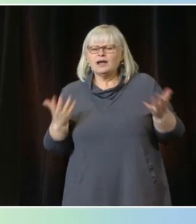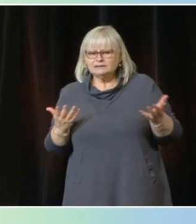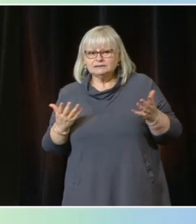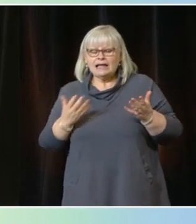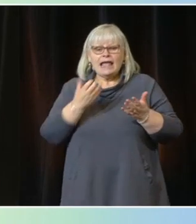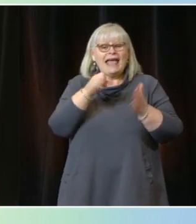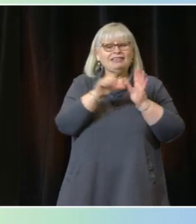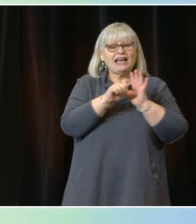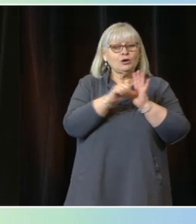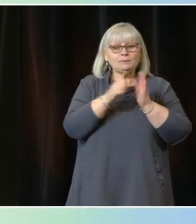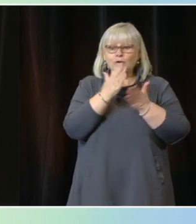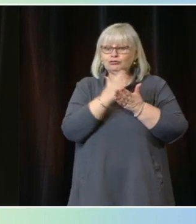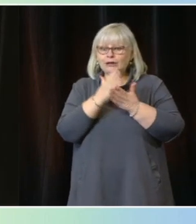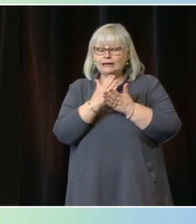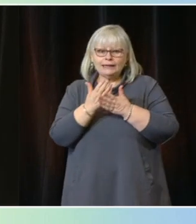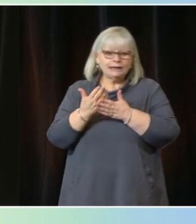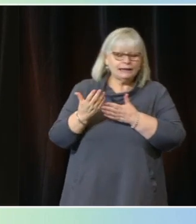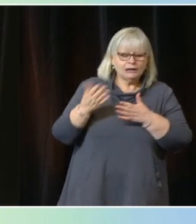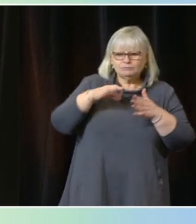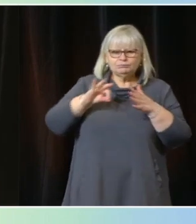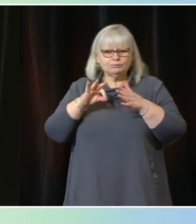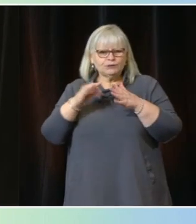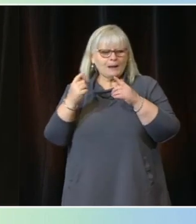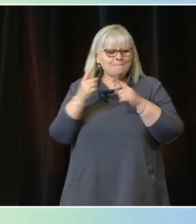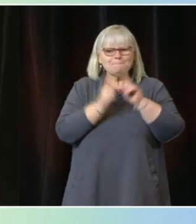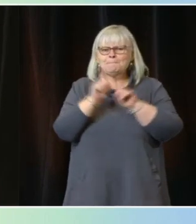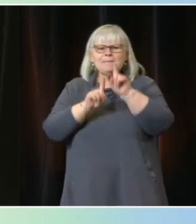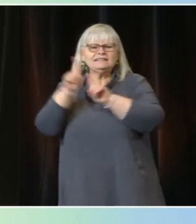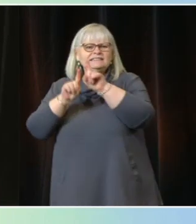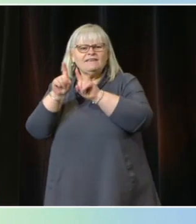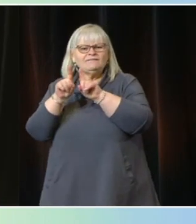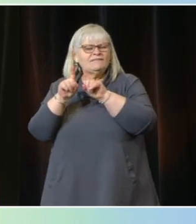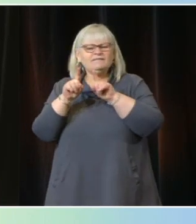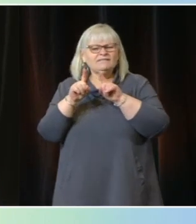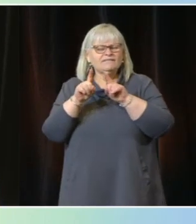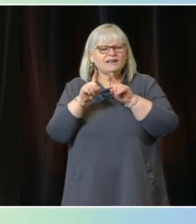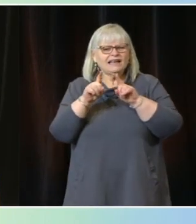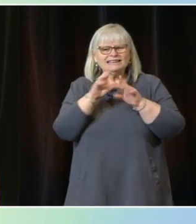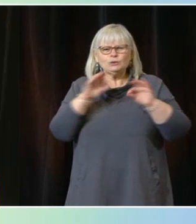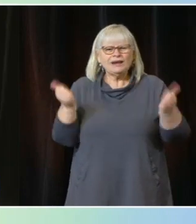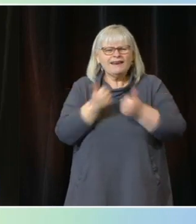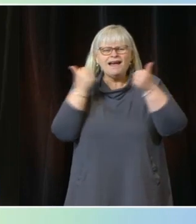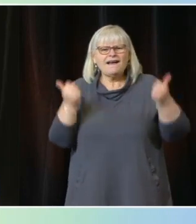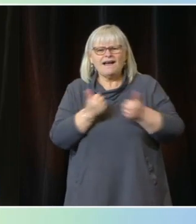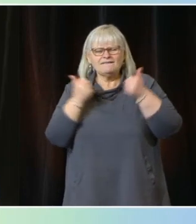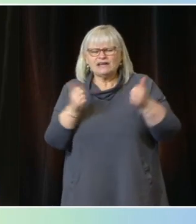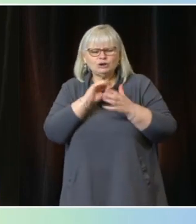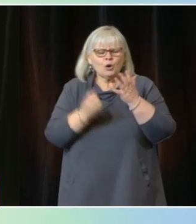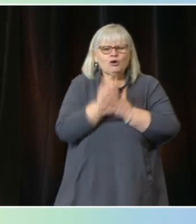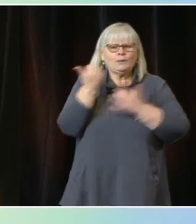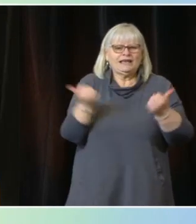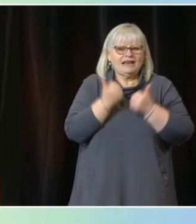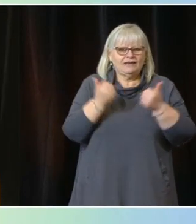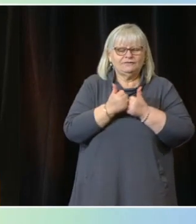economy not productive enough or competitive enough not growing strongly enough or broadly enough too many